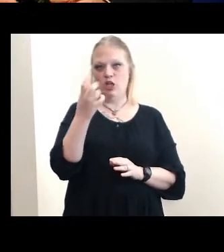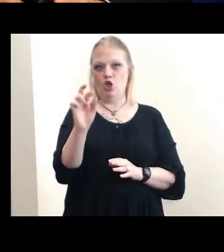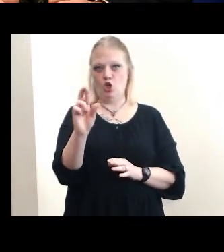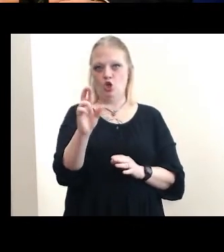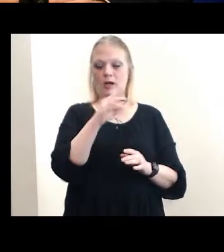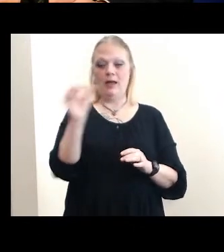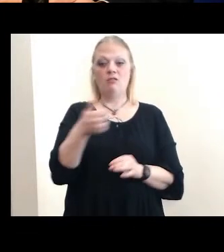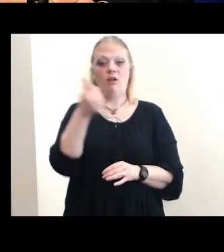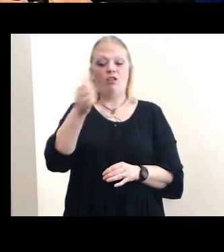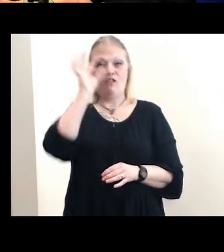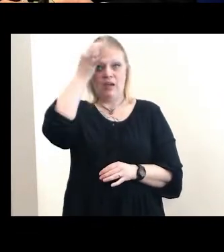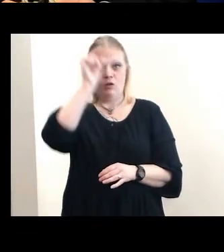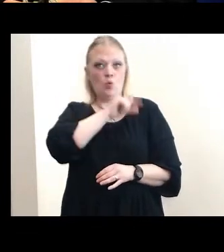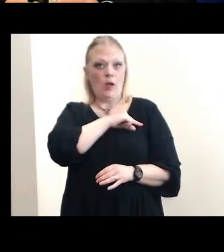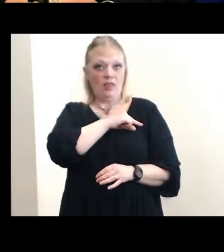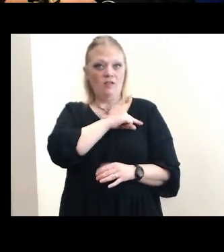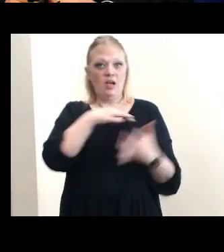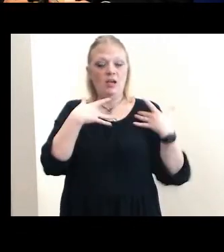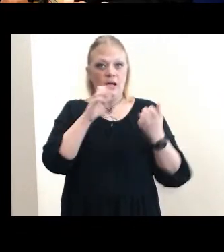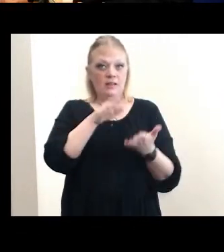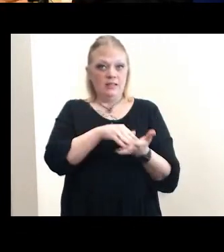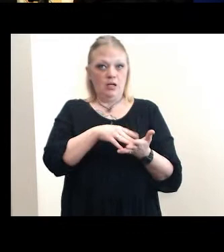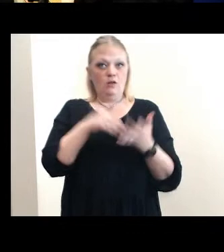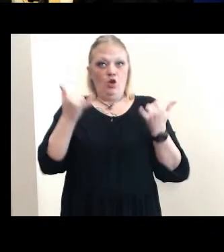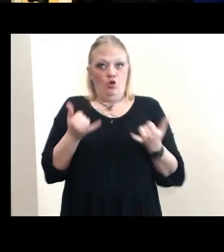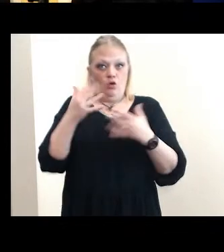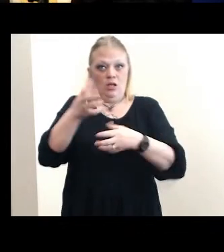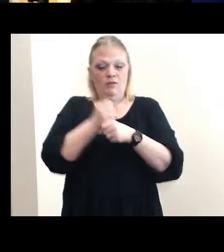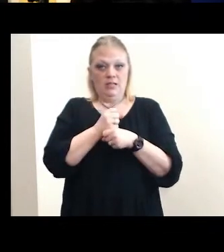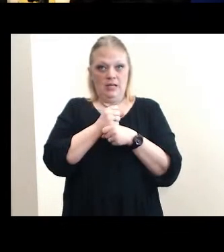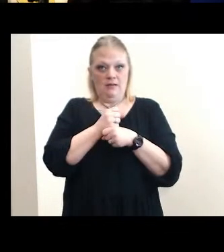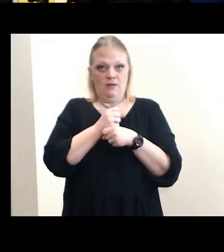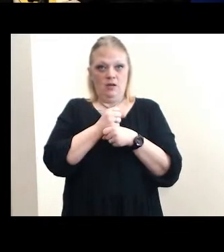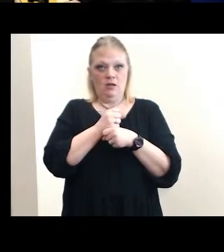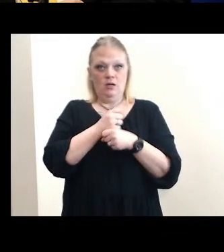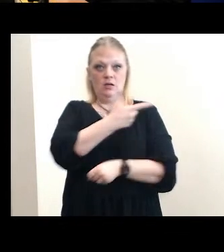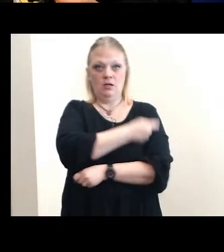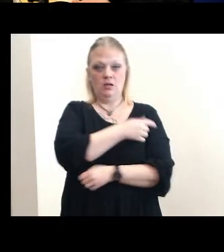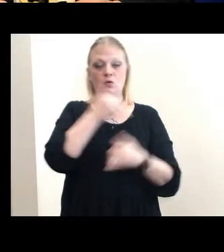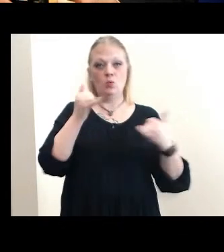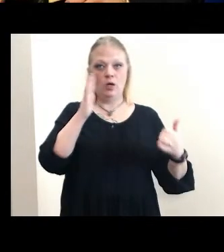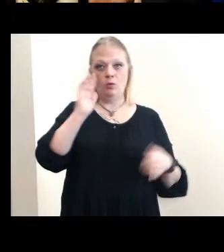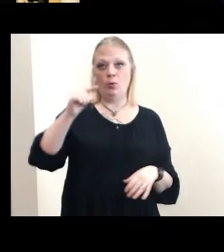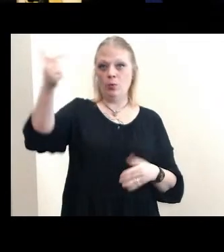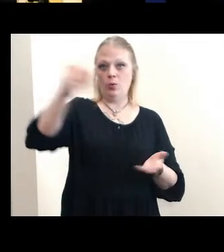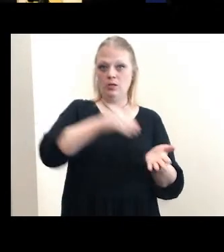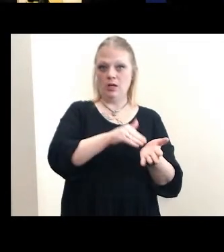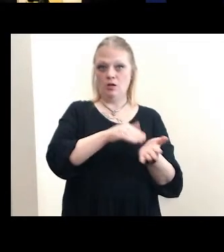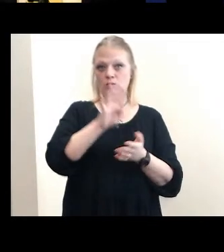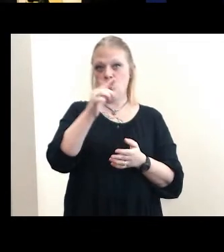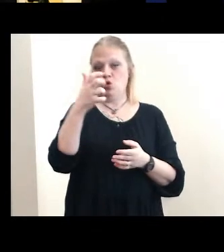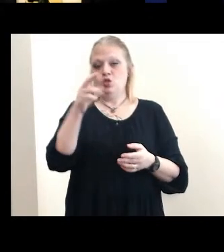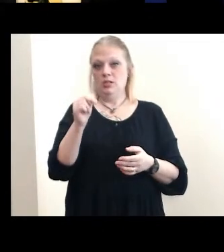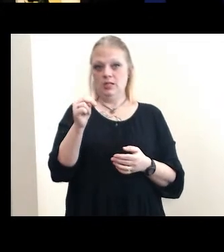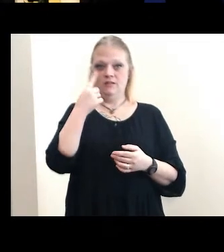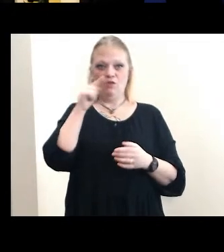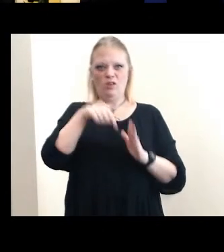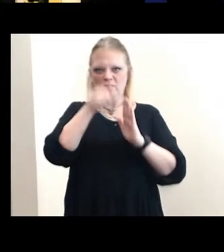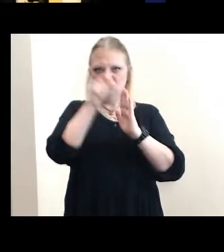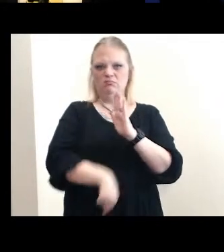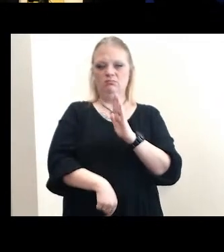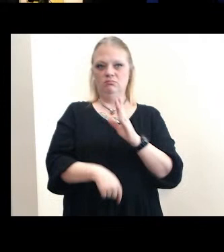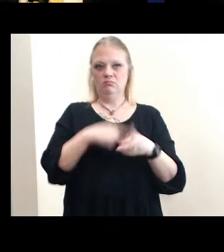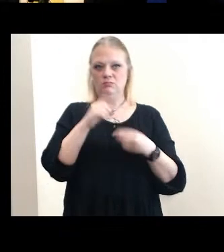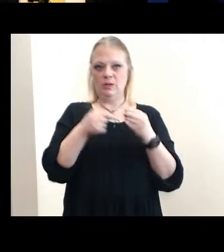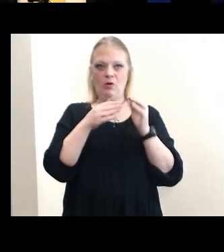federally qualified health centers that currently receive doses. With that, I'm going to turn it over to Dr. Burstein to get into the nitty-gritty about some